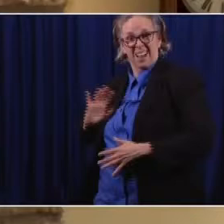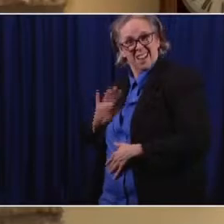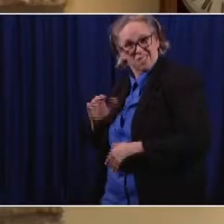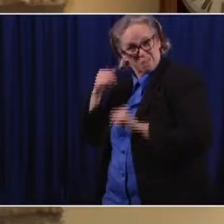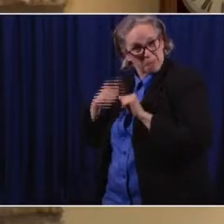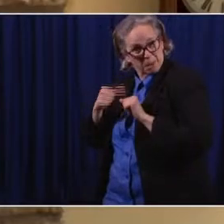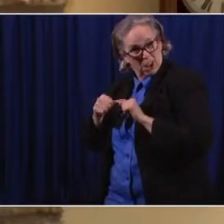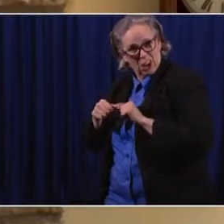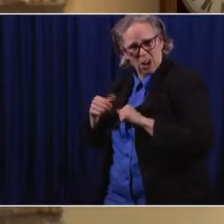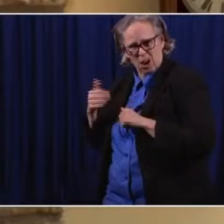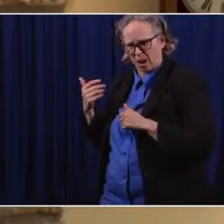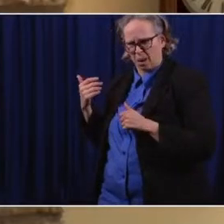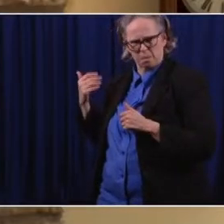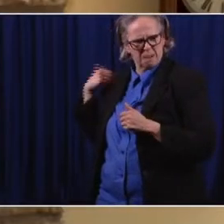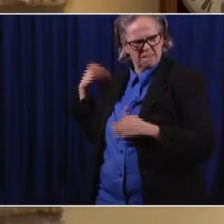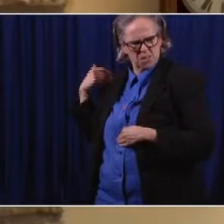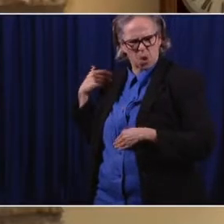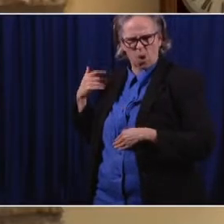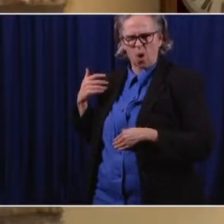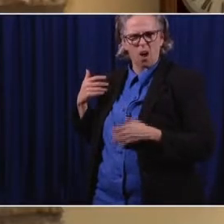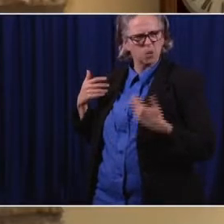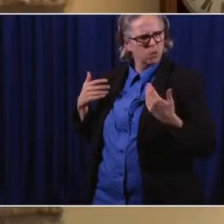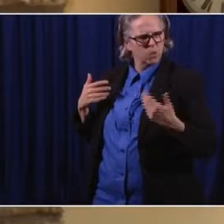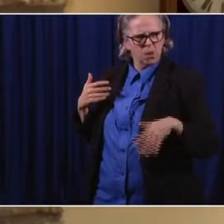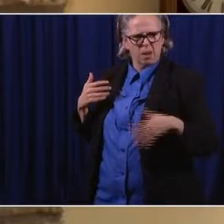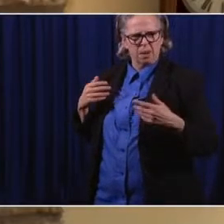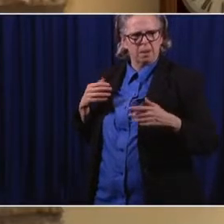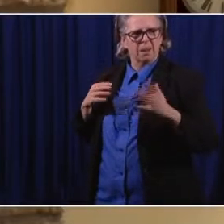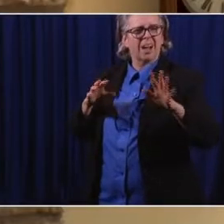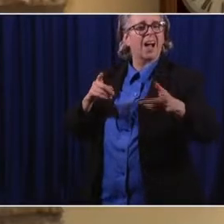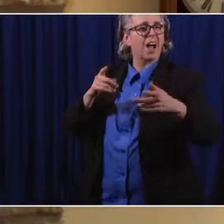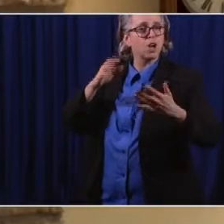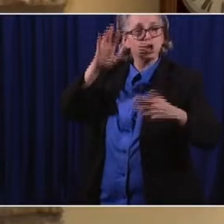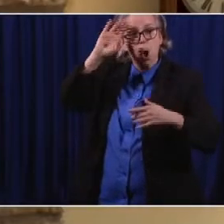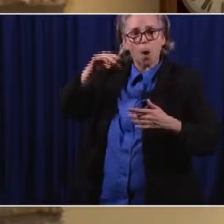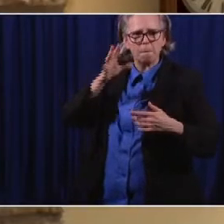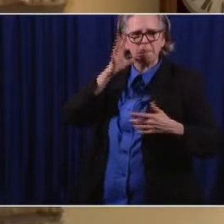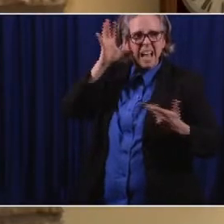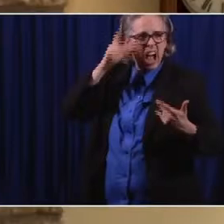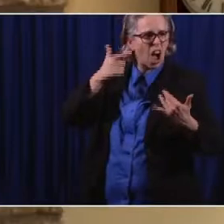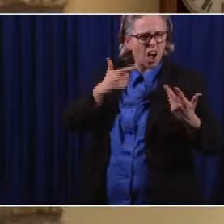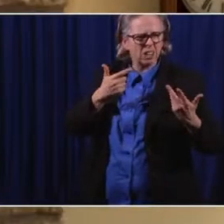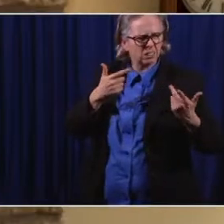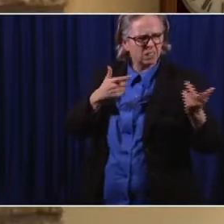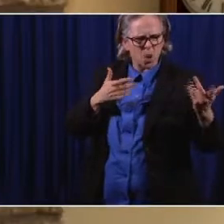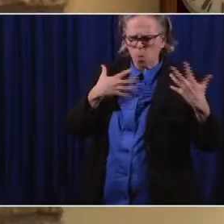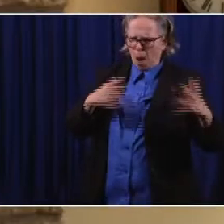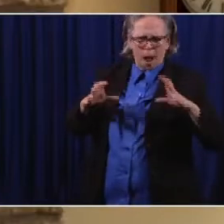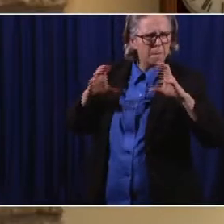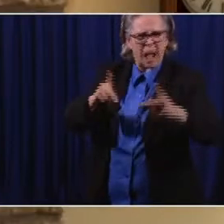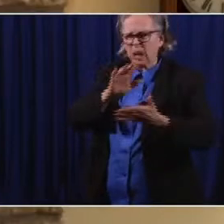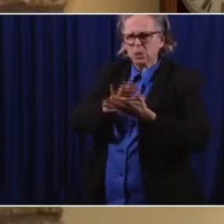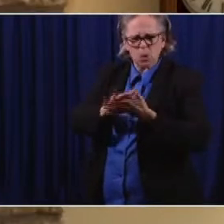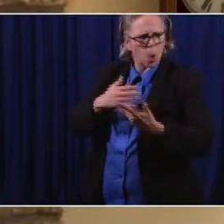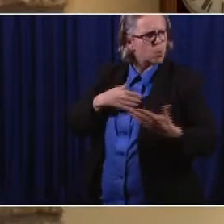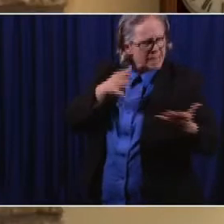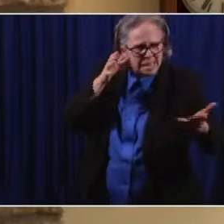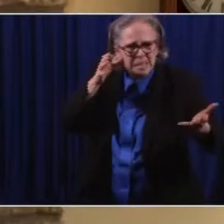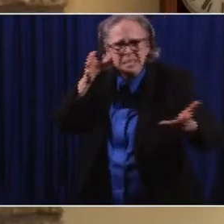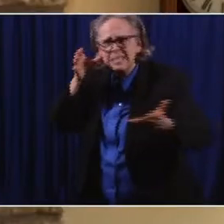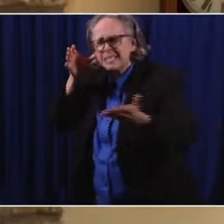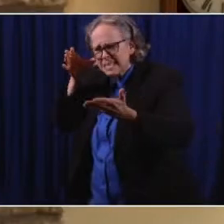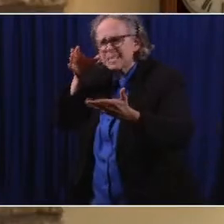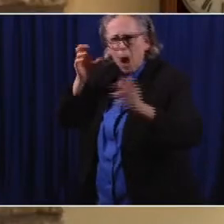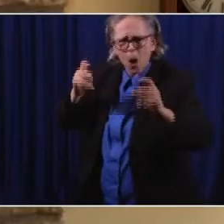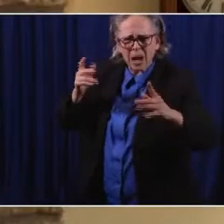kids personally in school. I don't want them to be remote. So we let schools make that decision. We let parents make that decision,